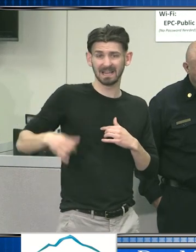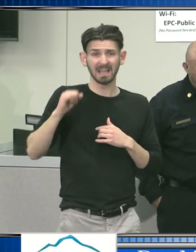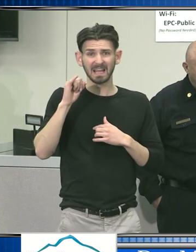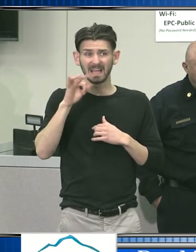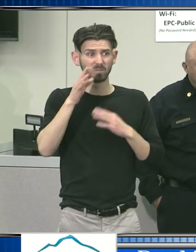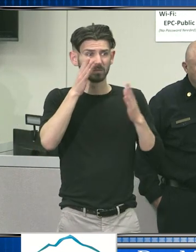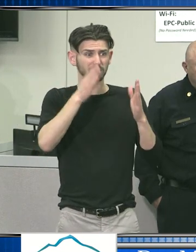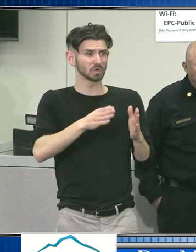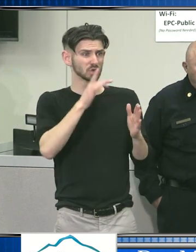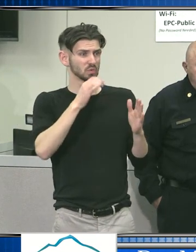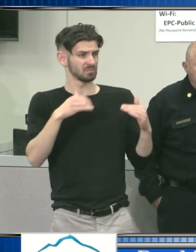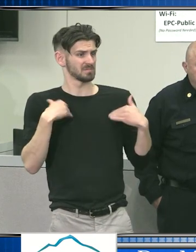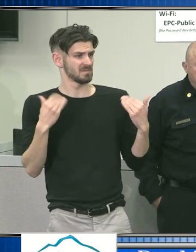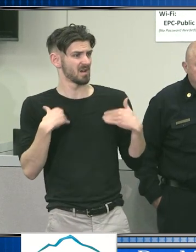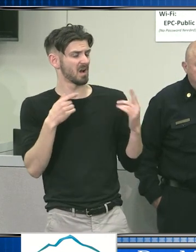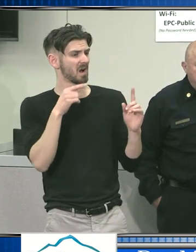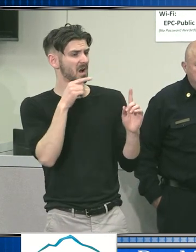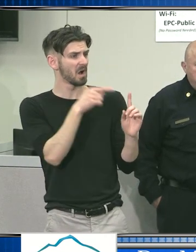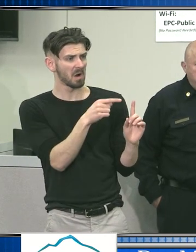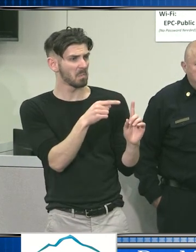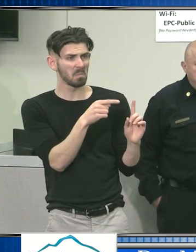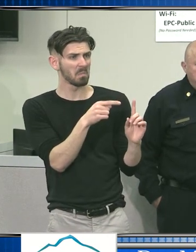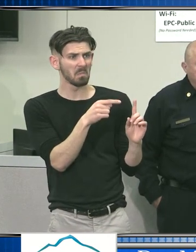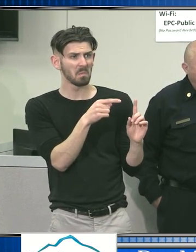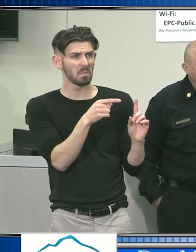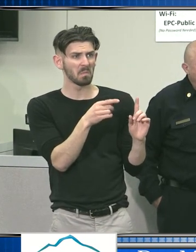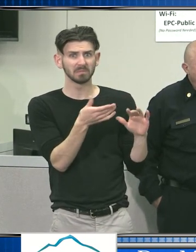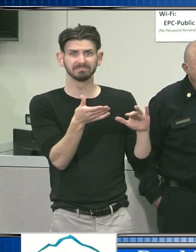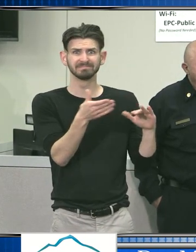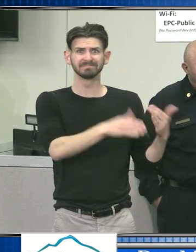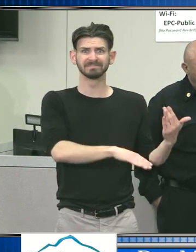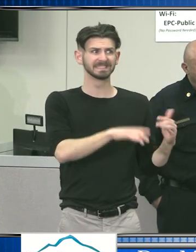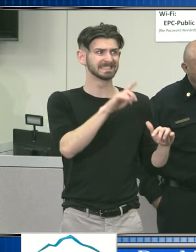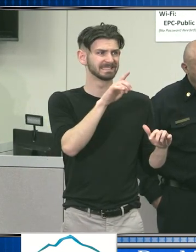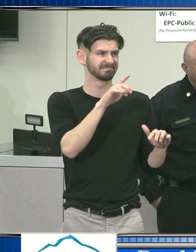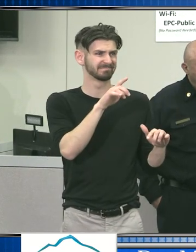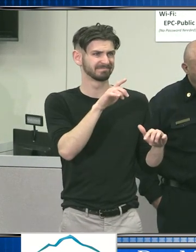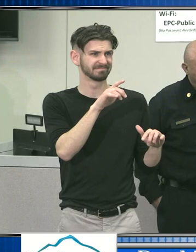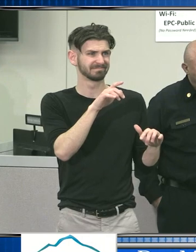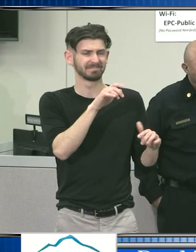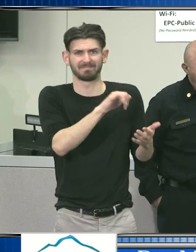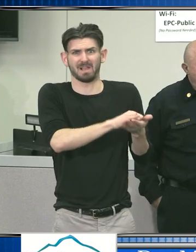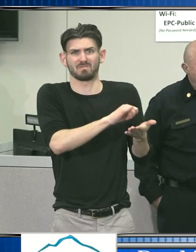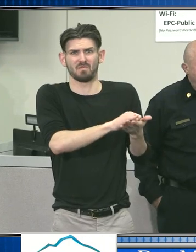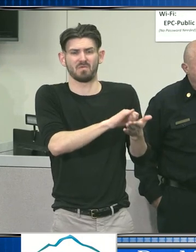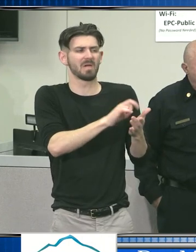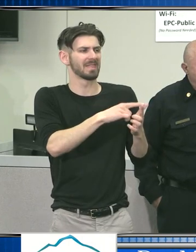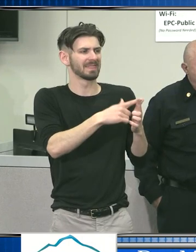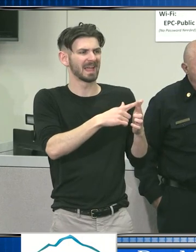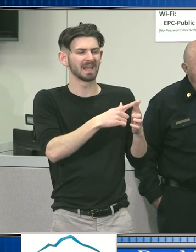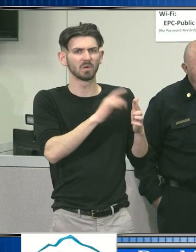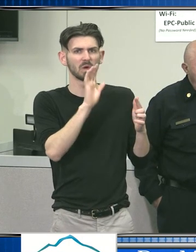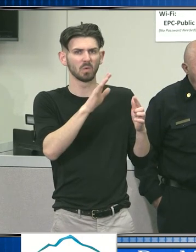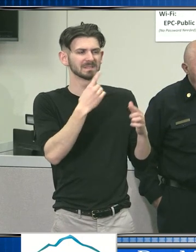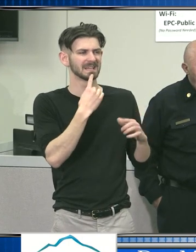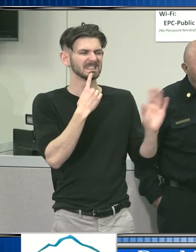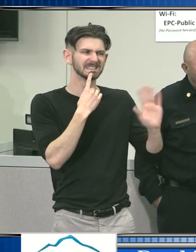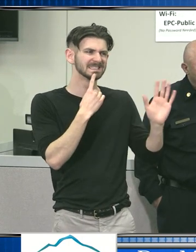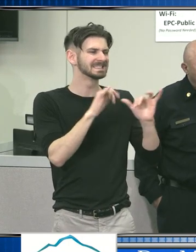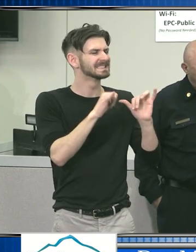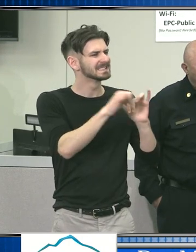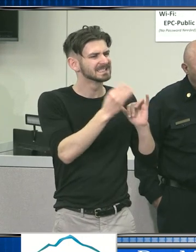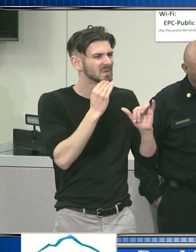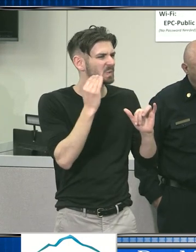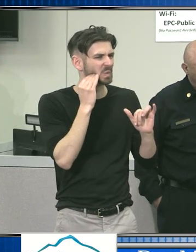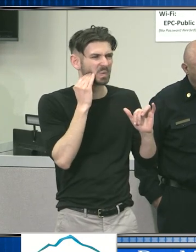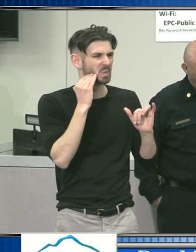factors for a bad outcome from coronavirus, they would screen as a patient that could potentially be left at home and not transported.